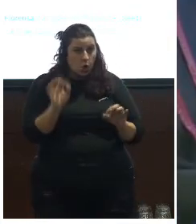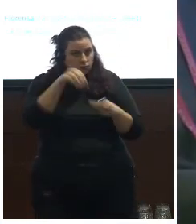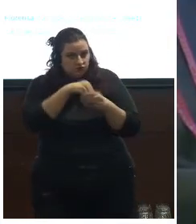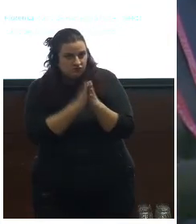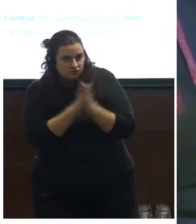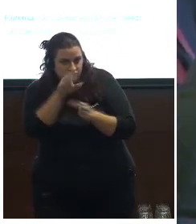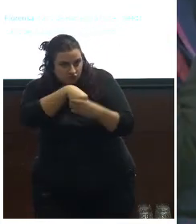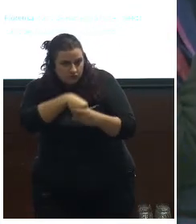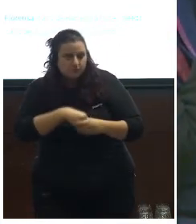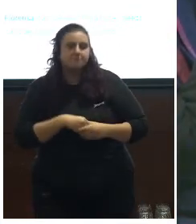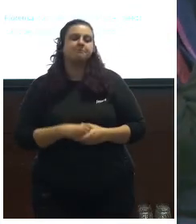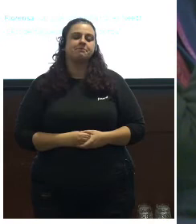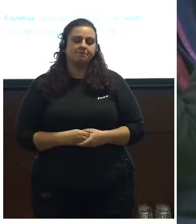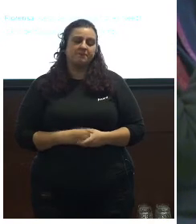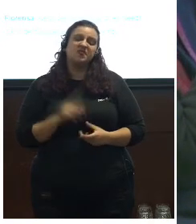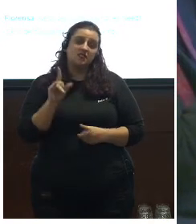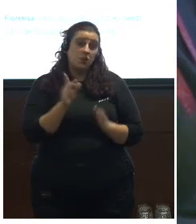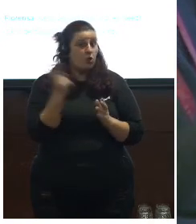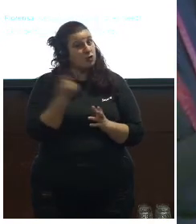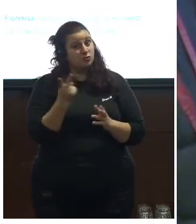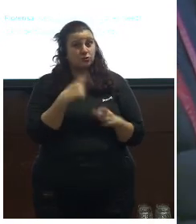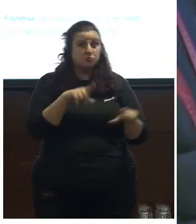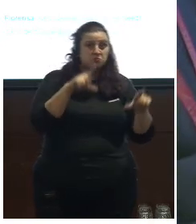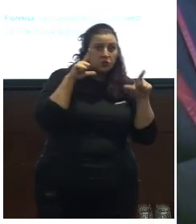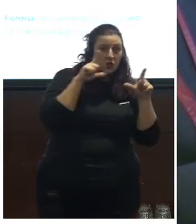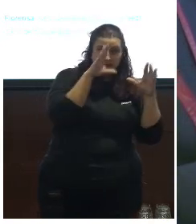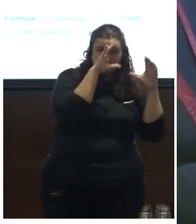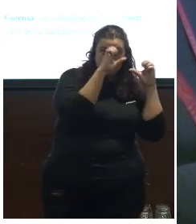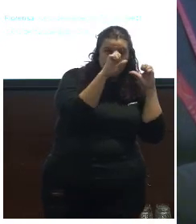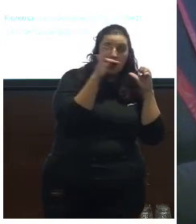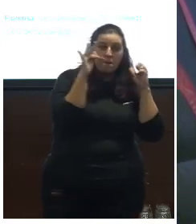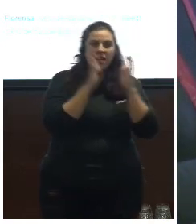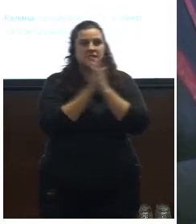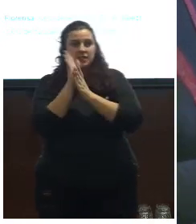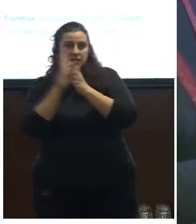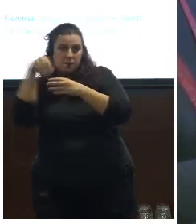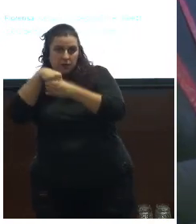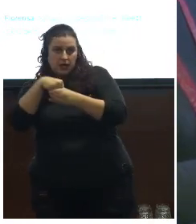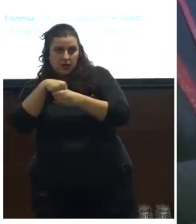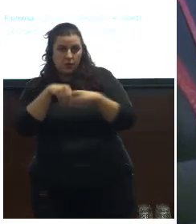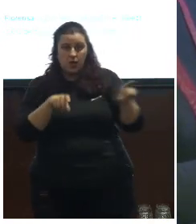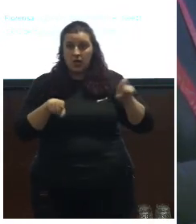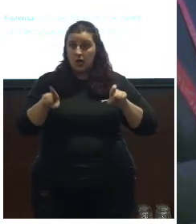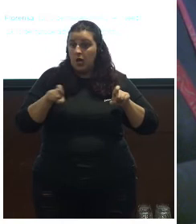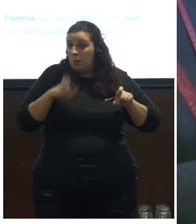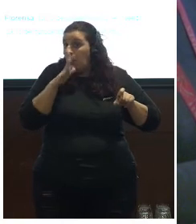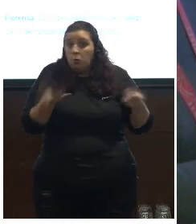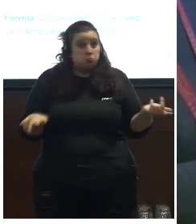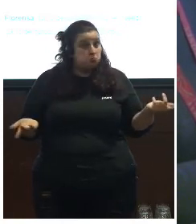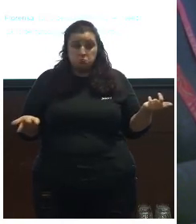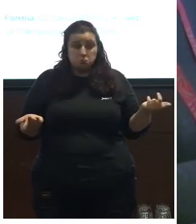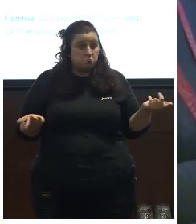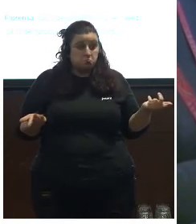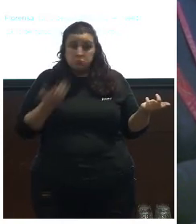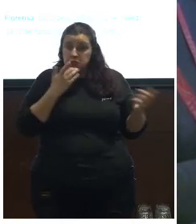Yeah. Or I don't know why we need to make a choice. I think if you are involved in accessible... You don't have to, right?